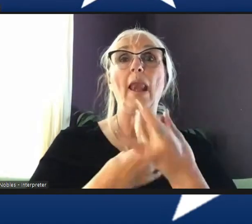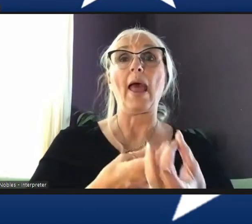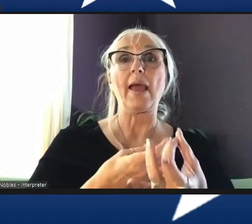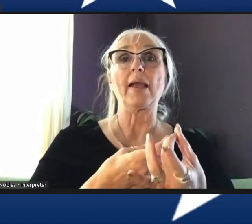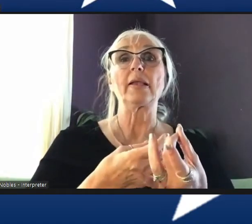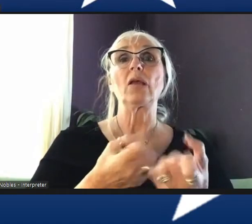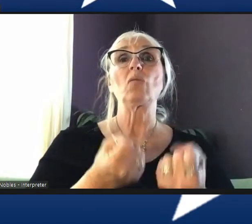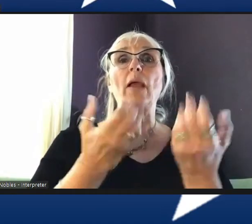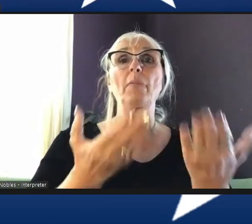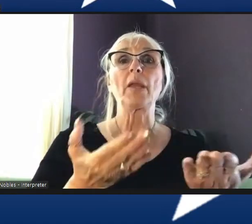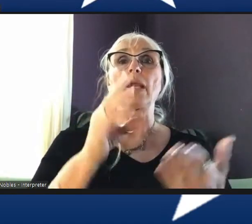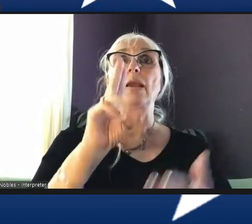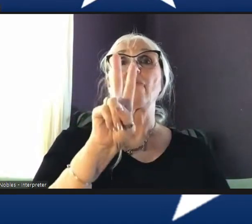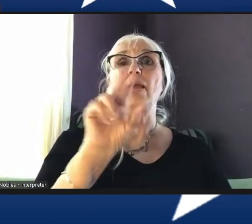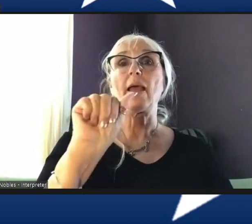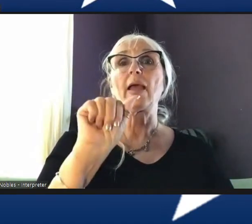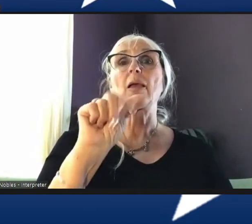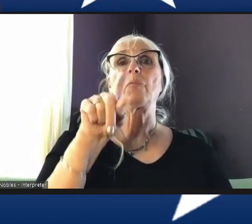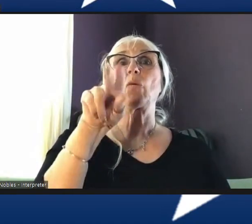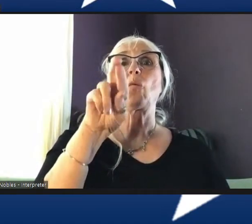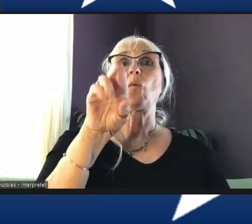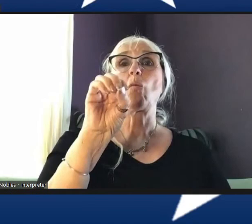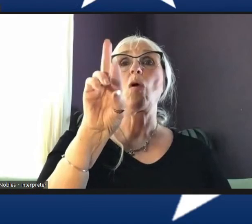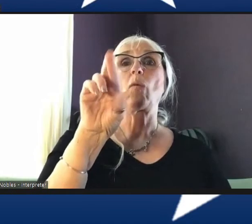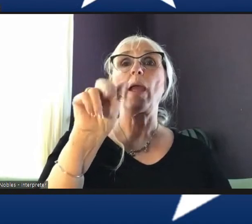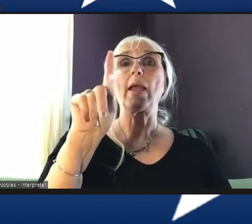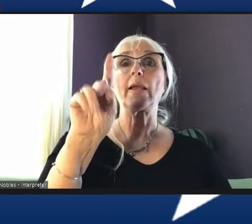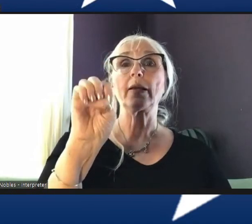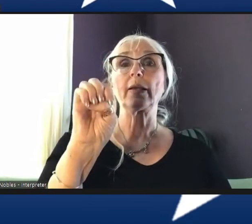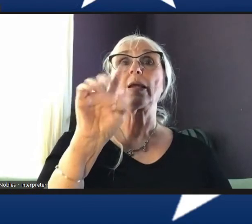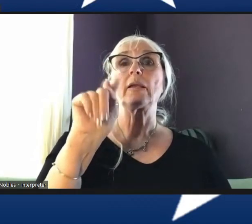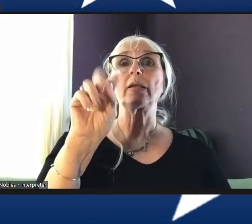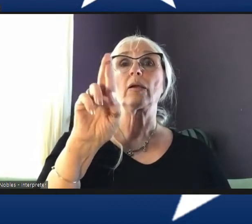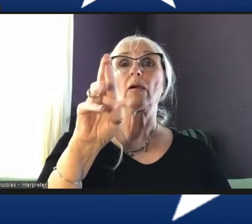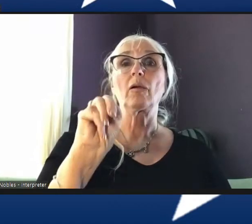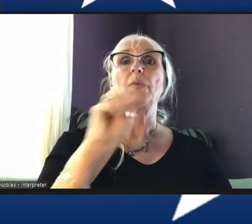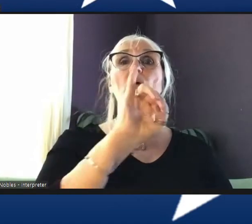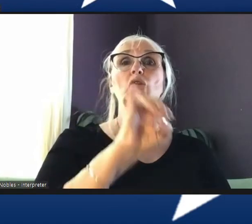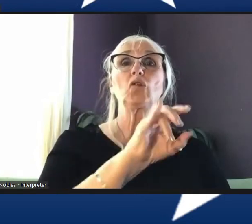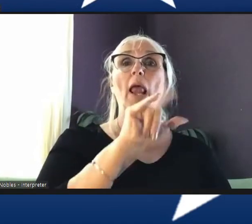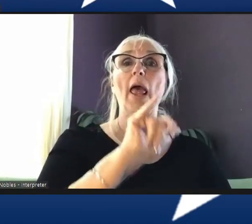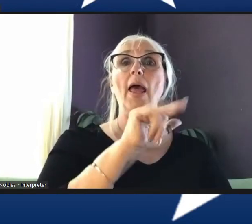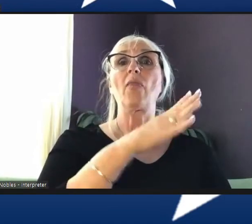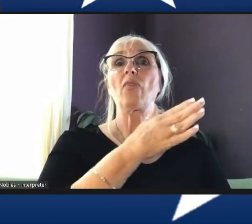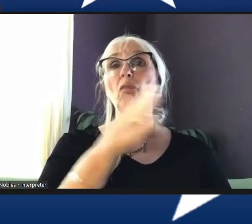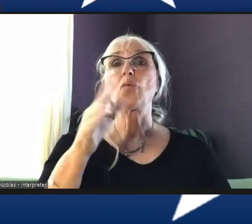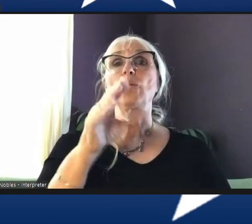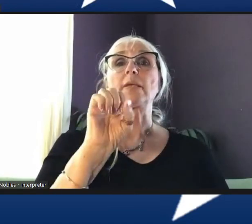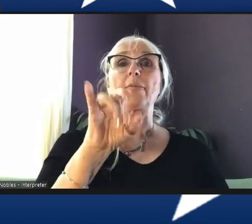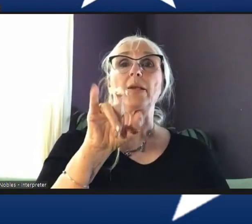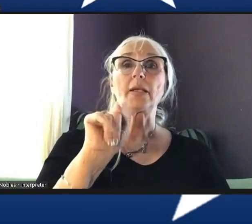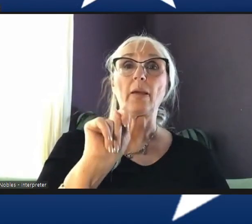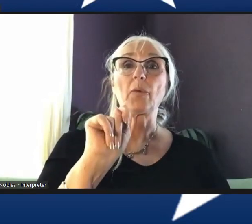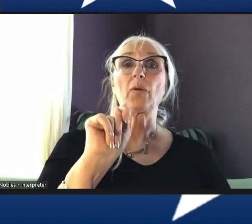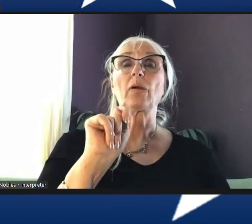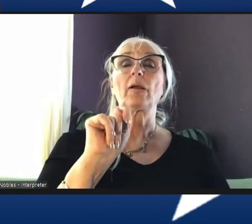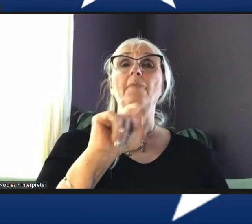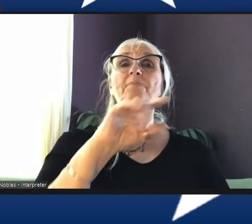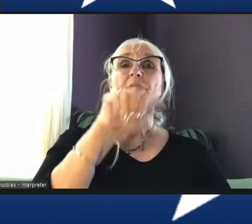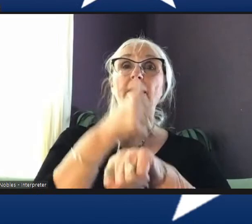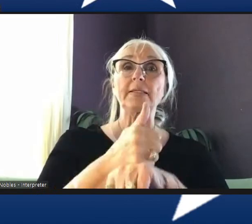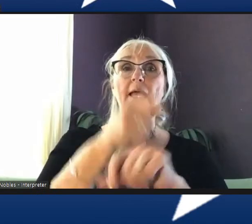a prorated term of July through September, and set our